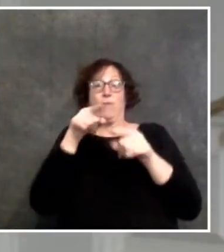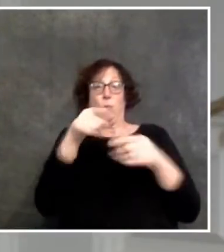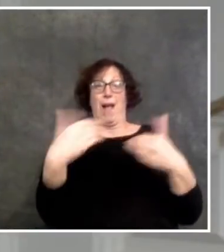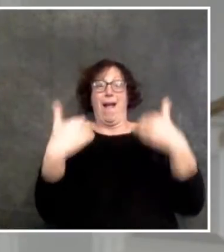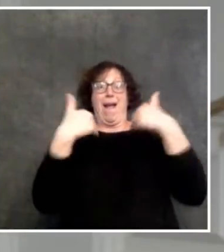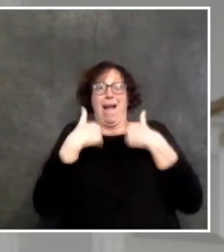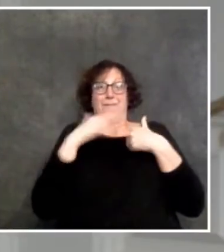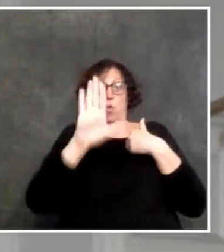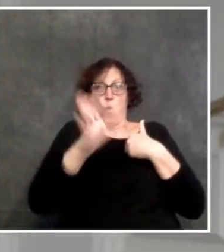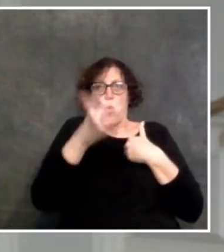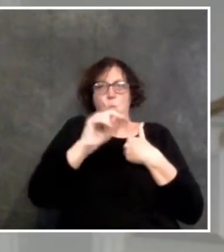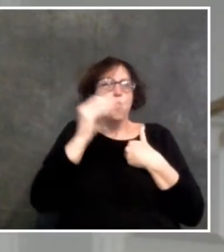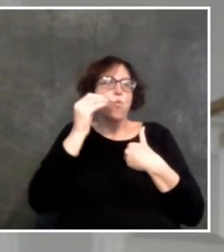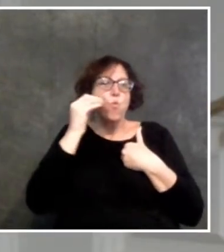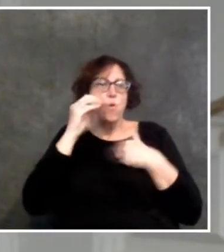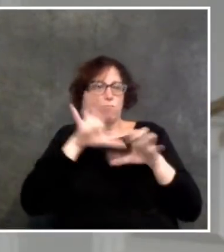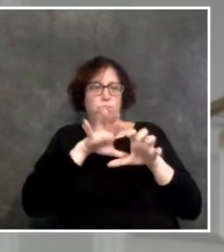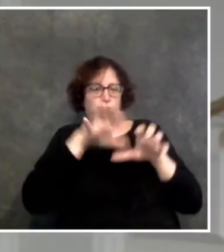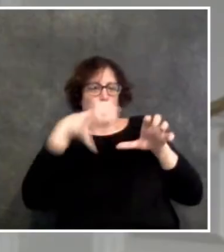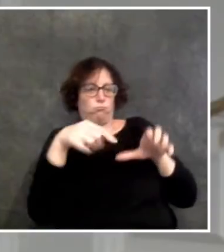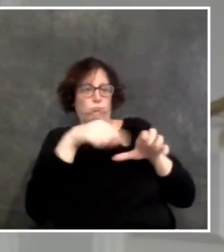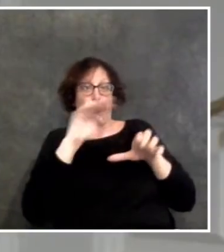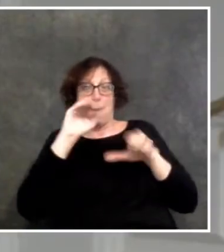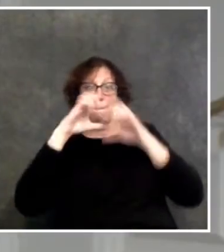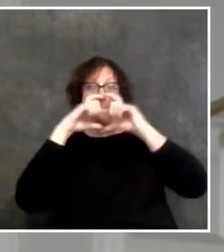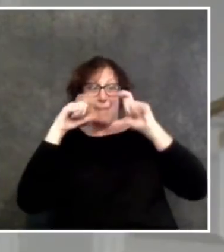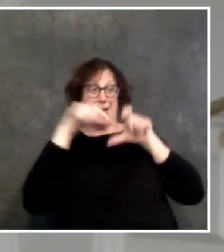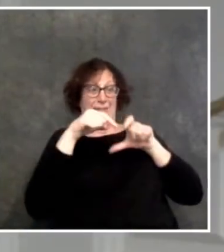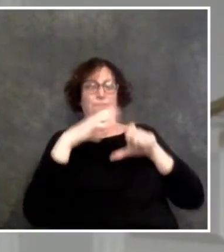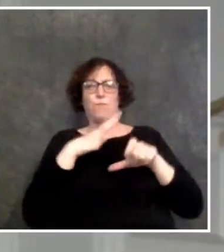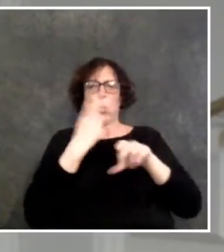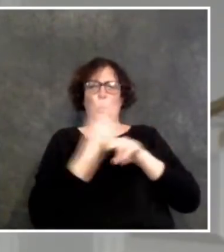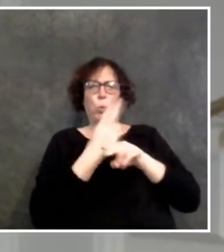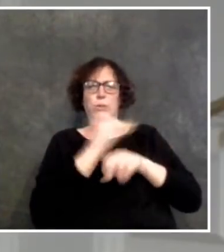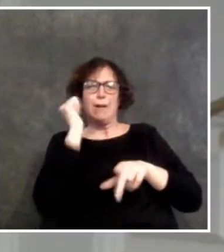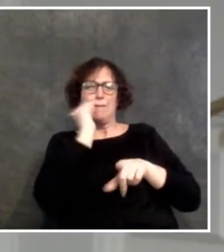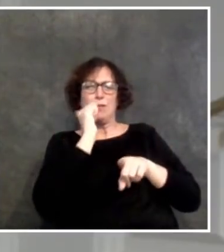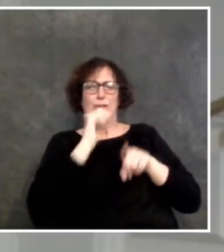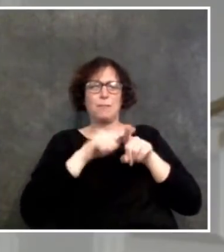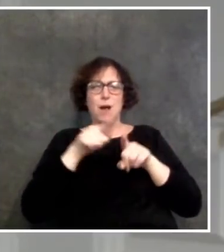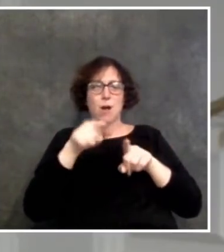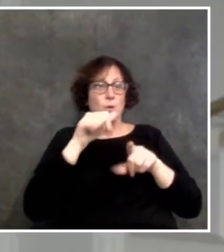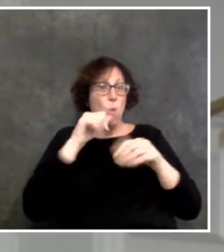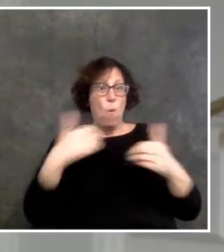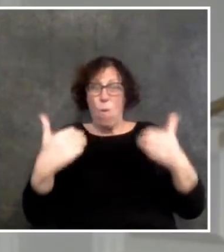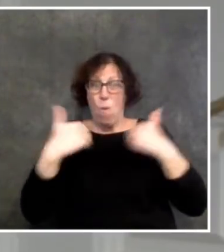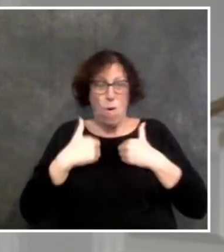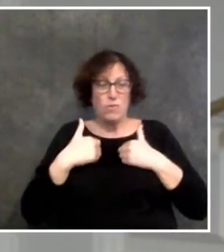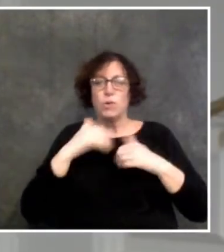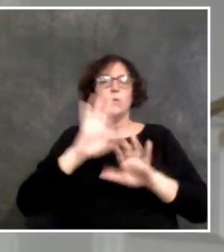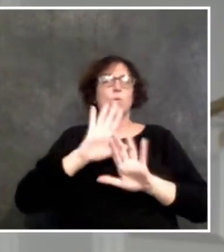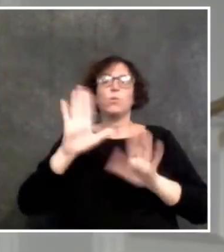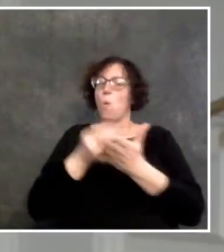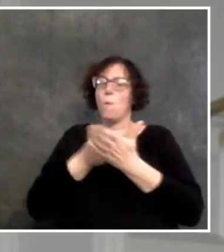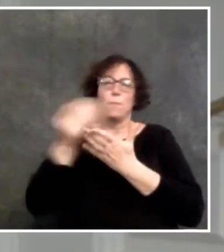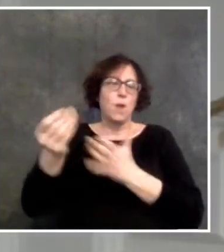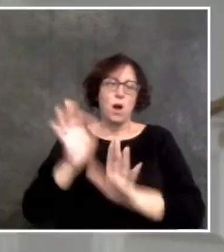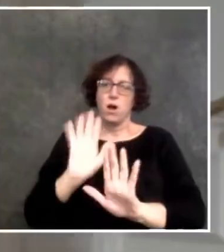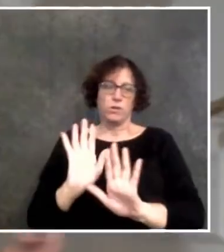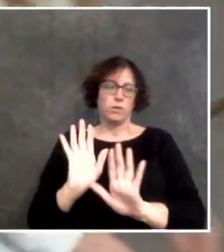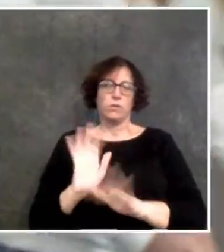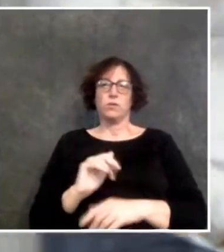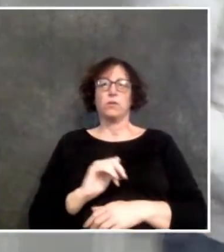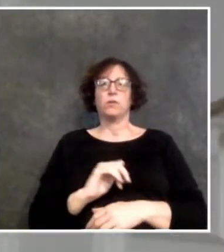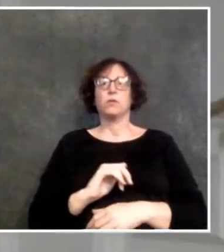face coverings and that when they are done using them, they should store them in a place where no